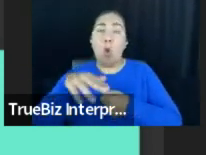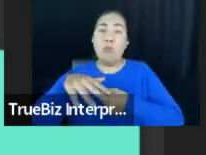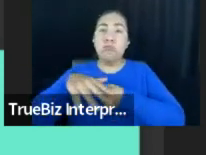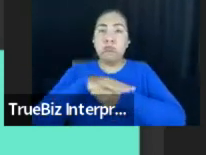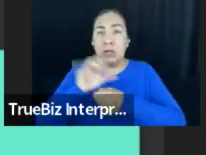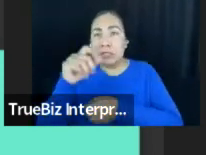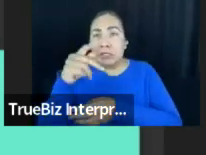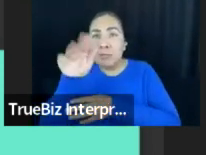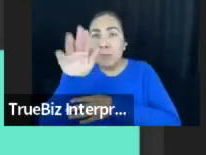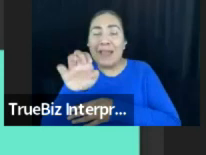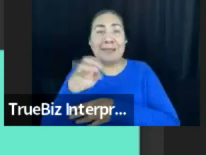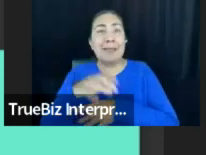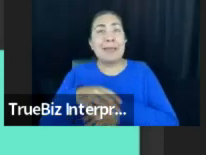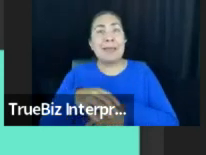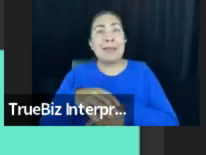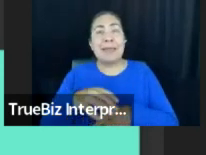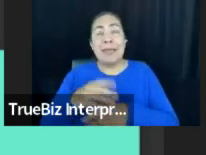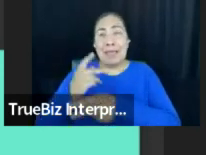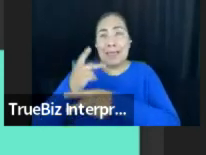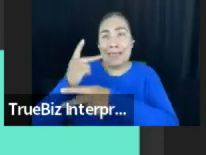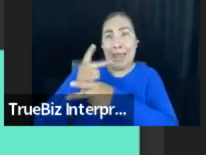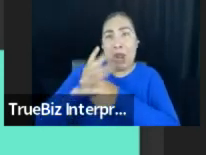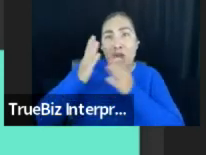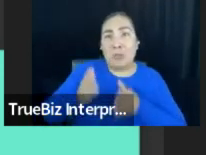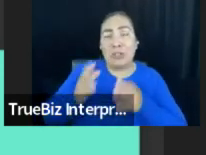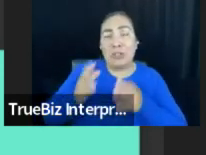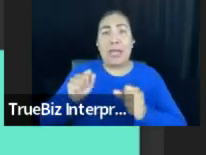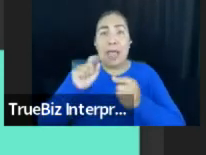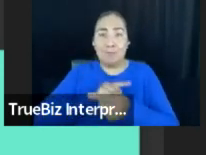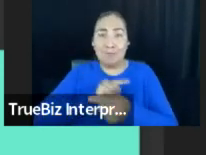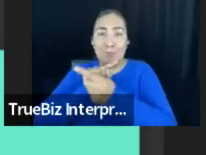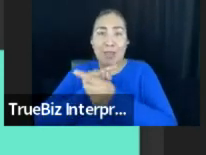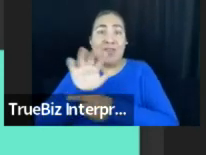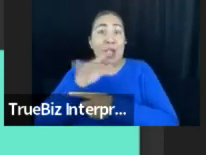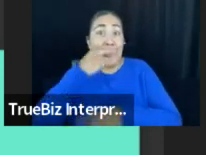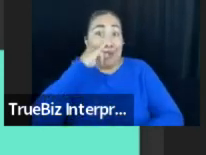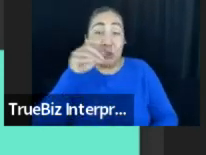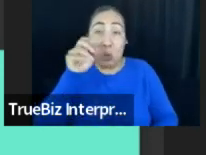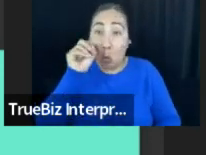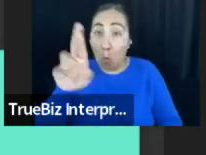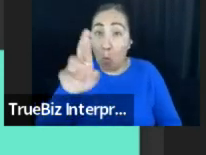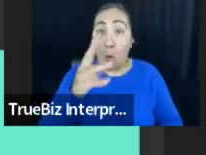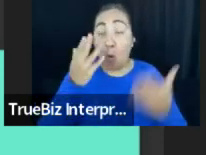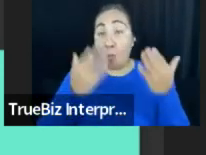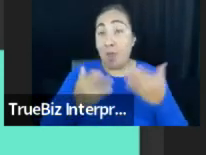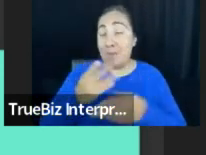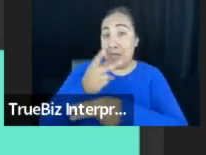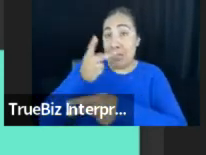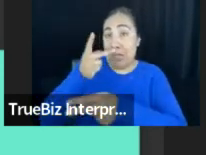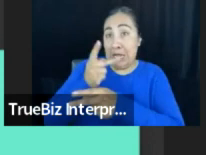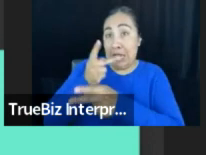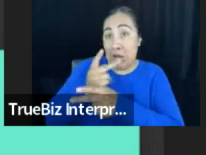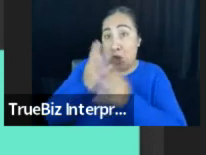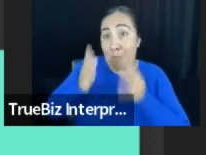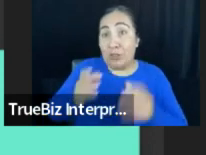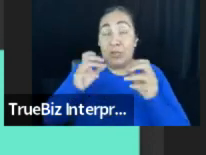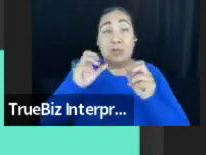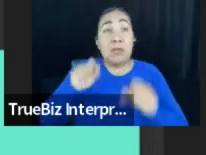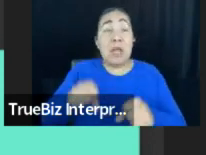their kids, or where caregivers of non-children can